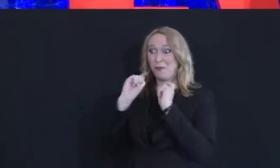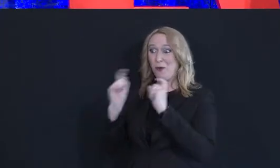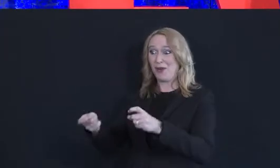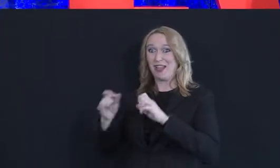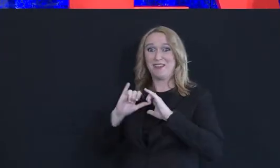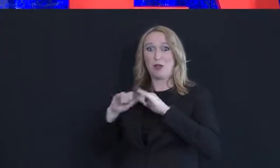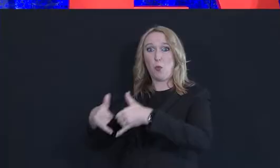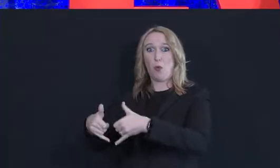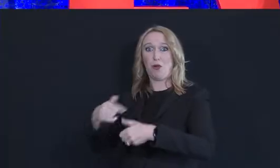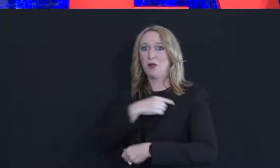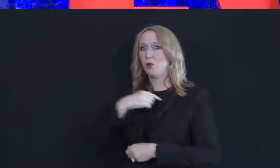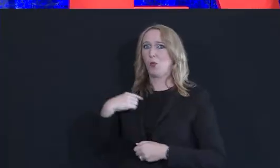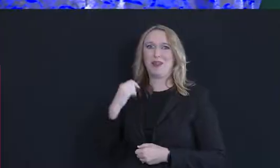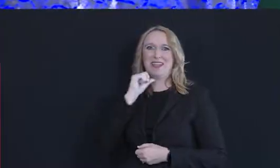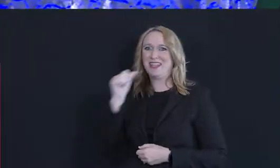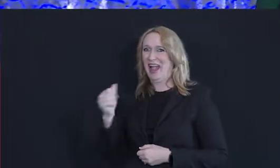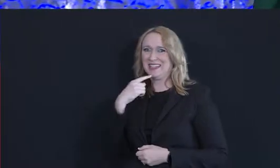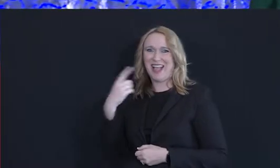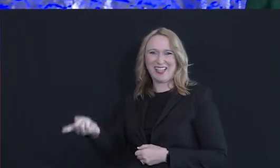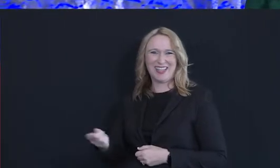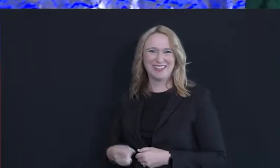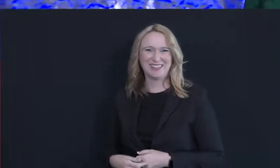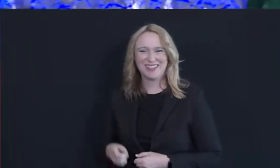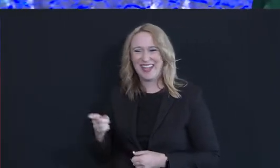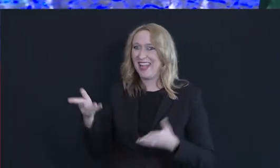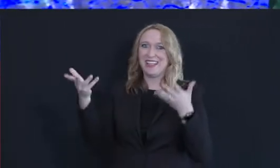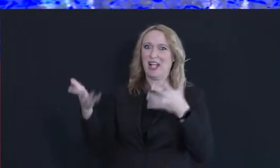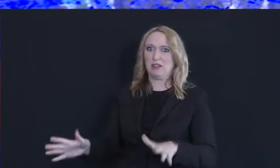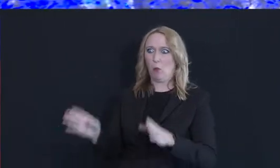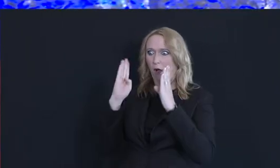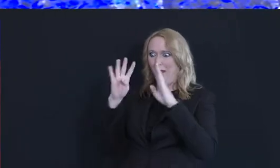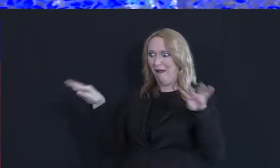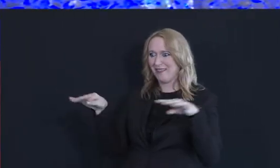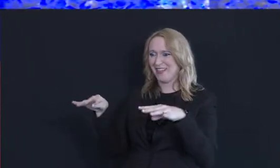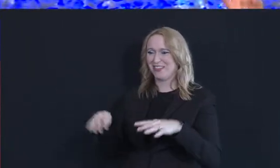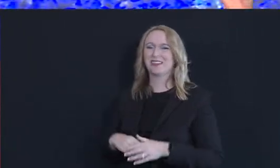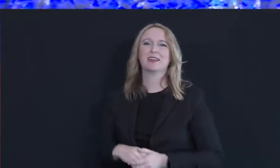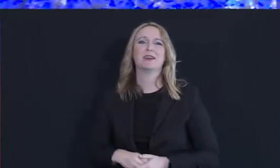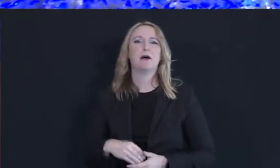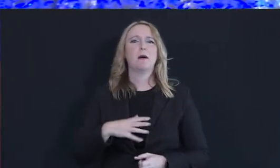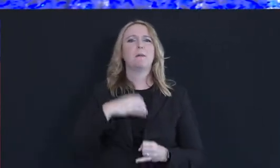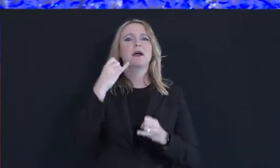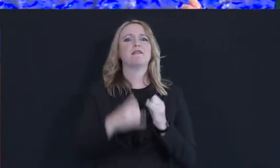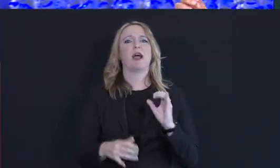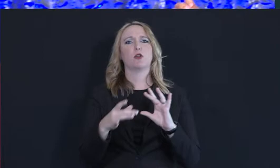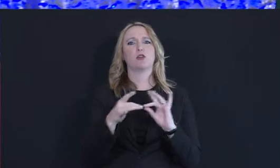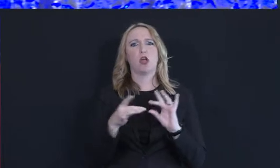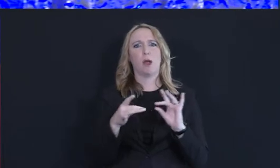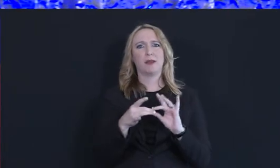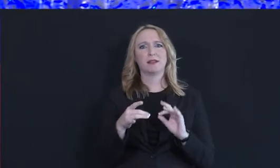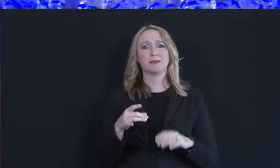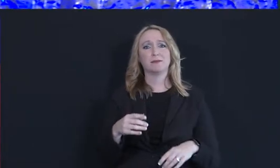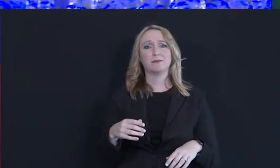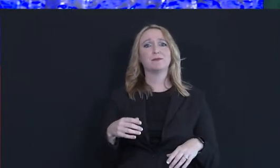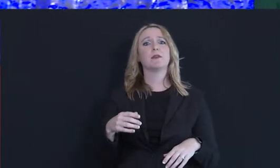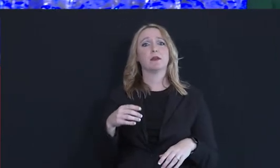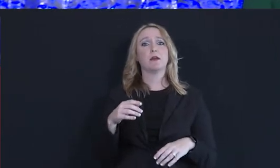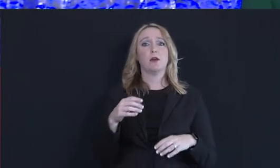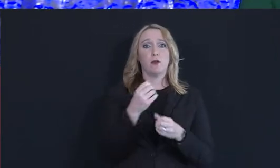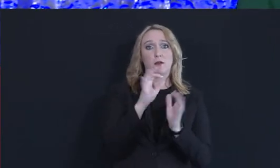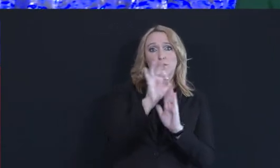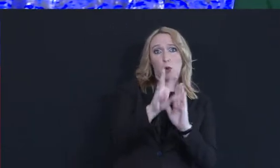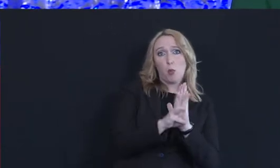is in closing as your mayor I want to make sure that we are building a stronger and safer Fort